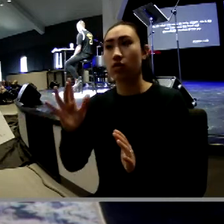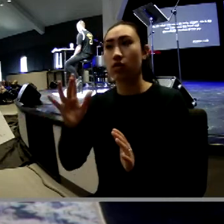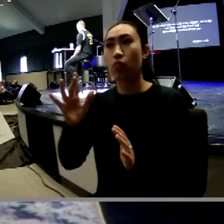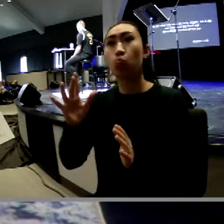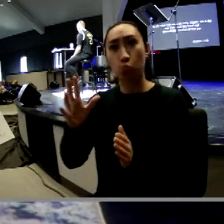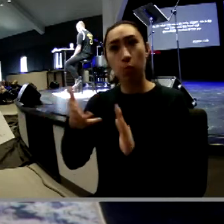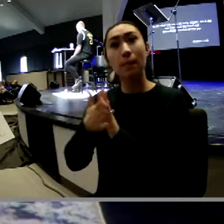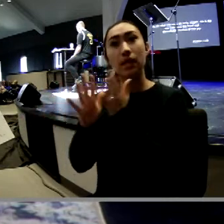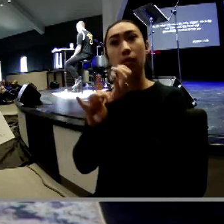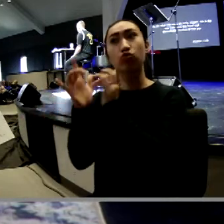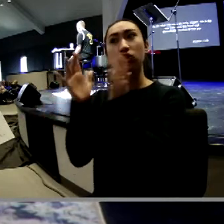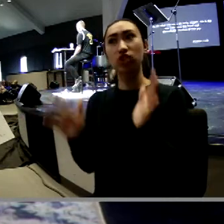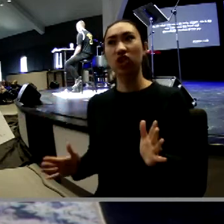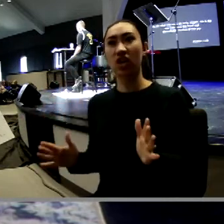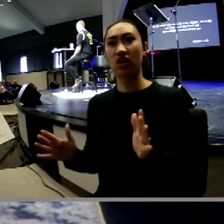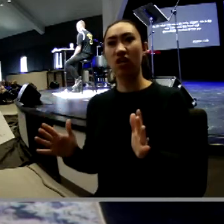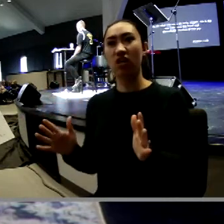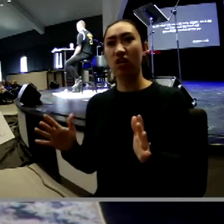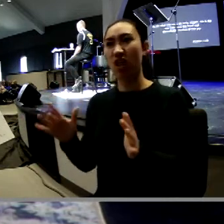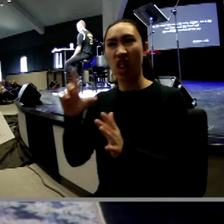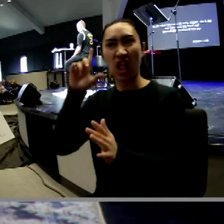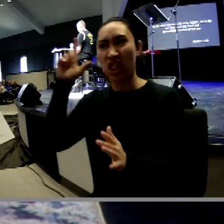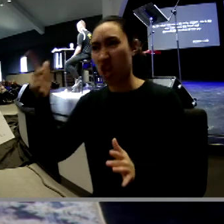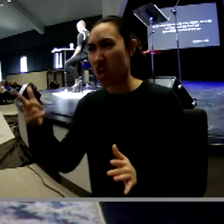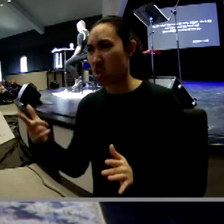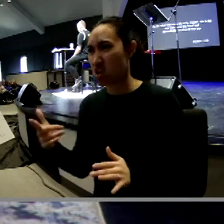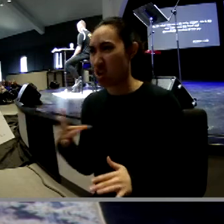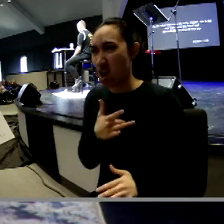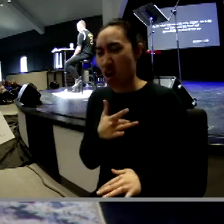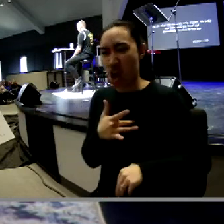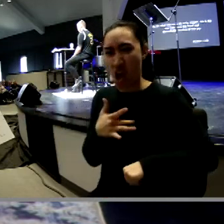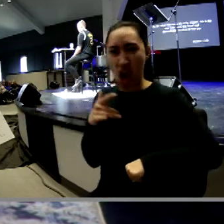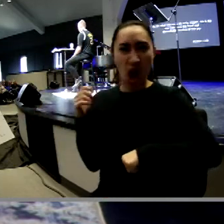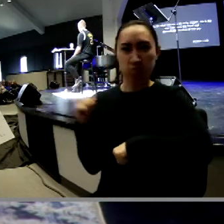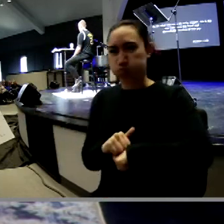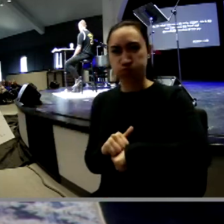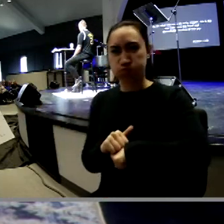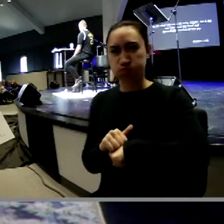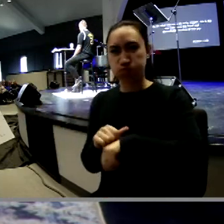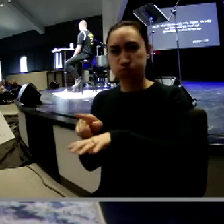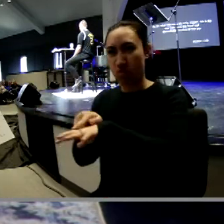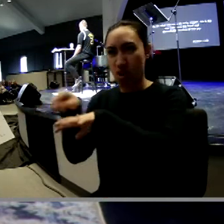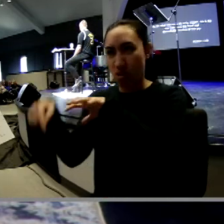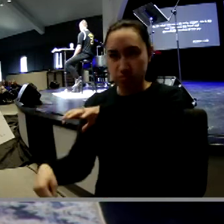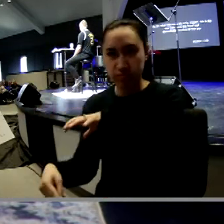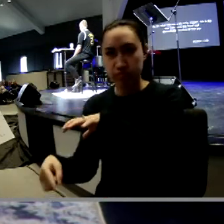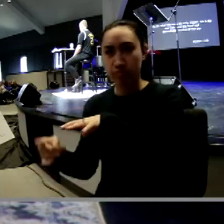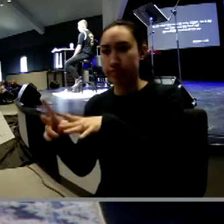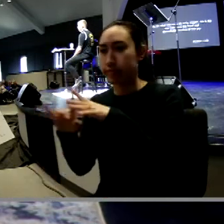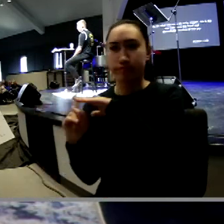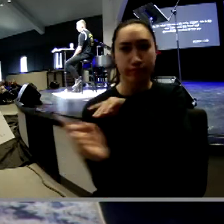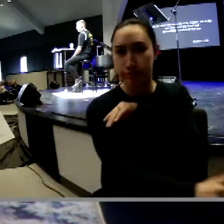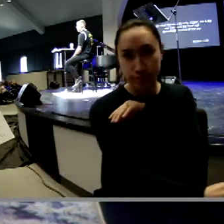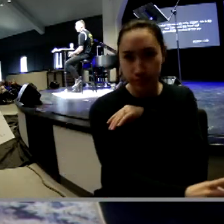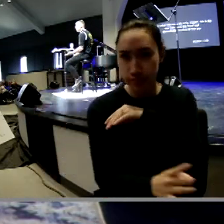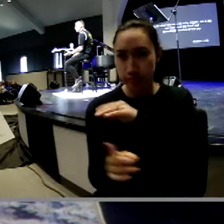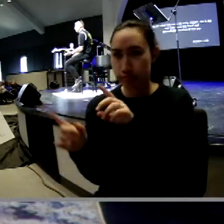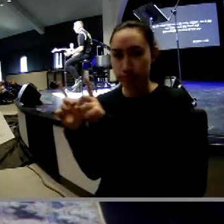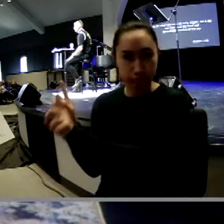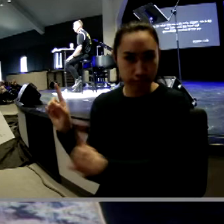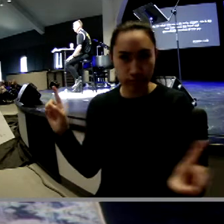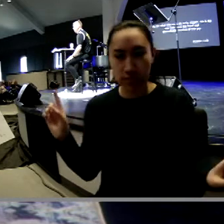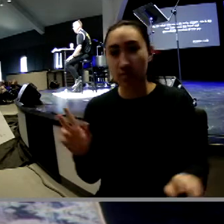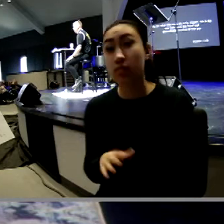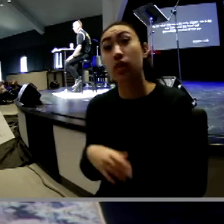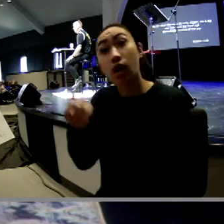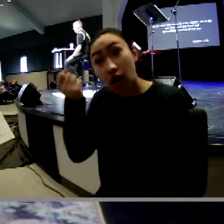Christianity. Following Christ is going to cost you something. It's going to pay someone more. It's going to pay you more, but it's going to